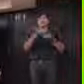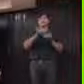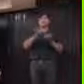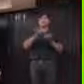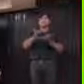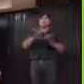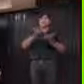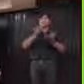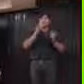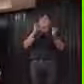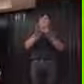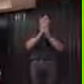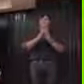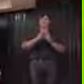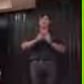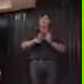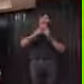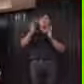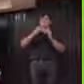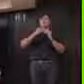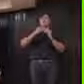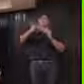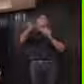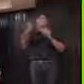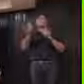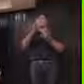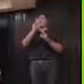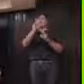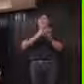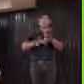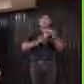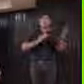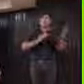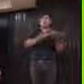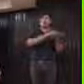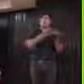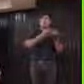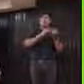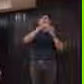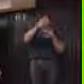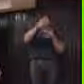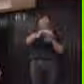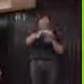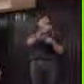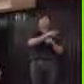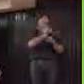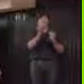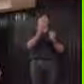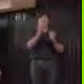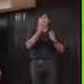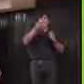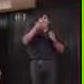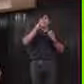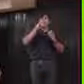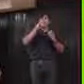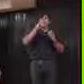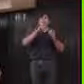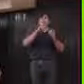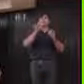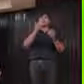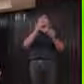for years. So on the one hand, you had the state being which had not been part of the